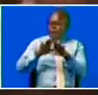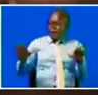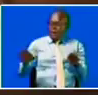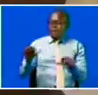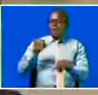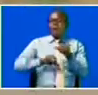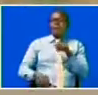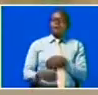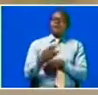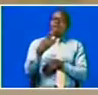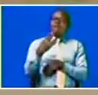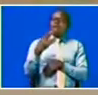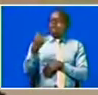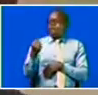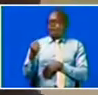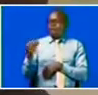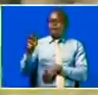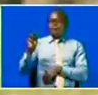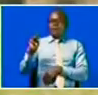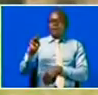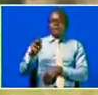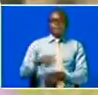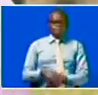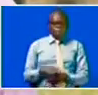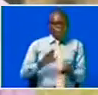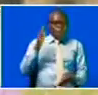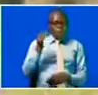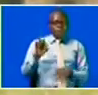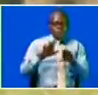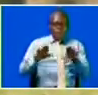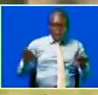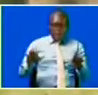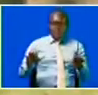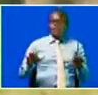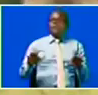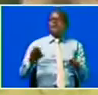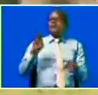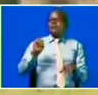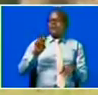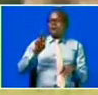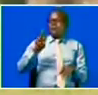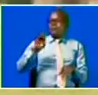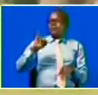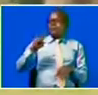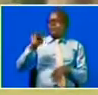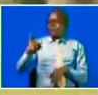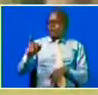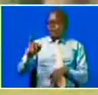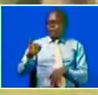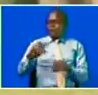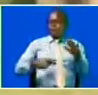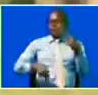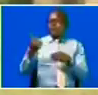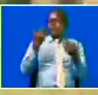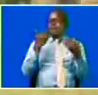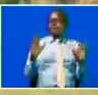kwanzia 4 million, 5 million, depending na kwenye iko. Most of the land space here in Mwiki Estate has since been sold